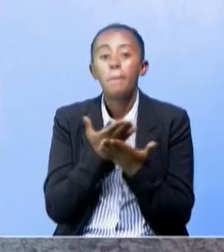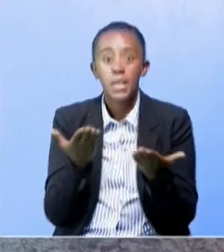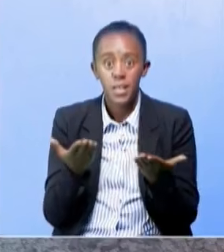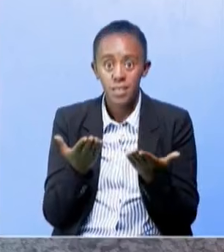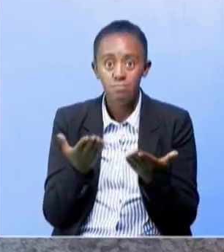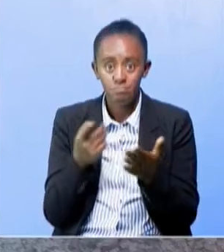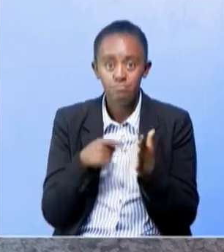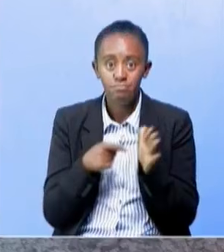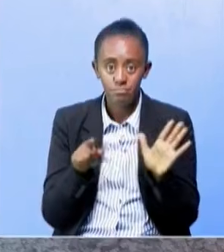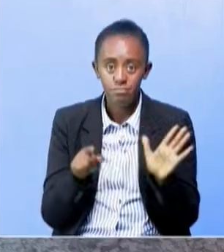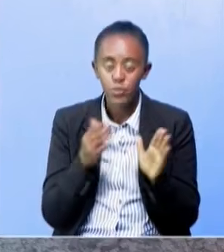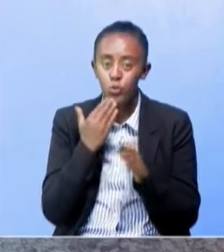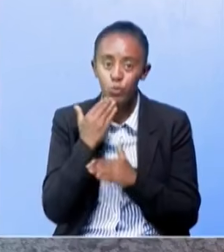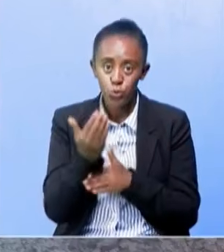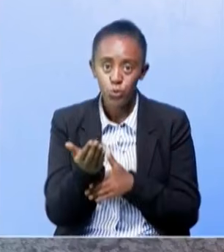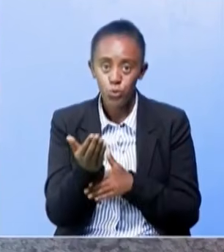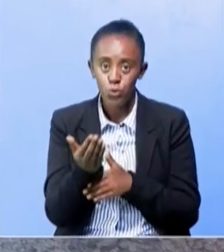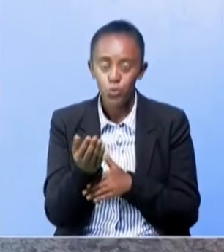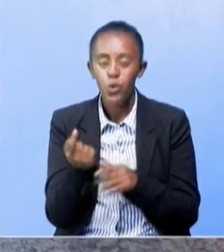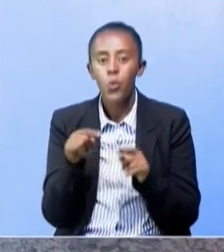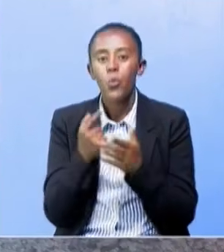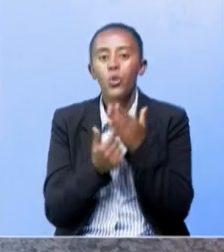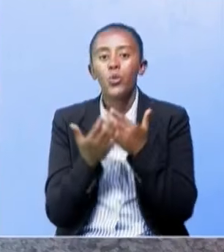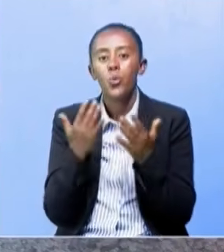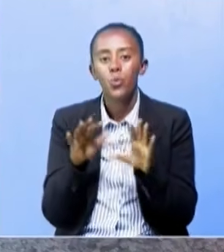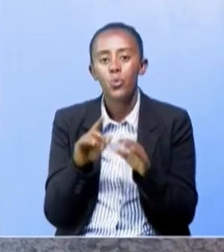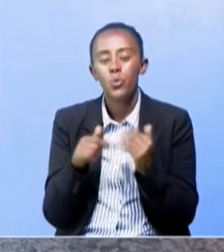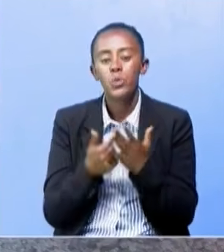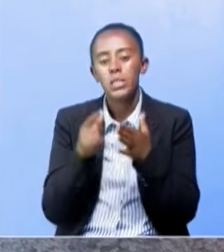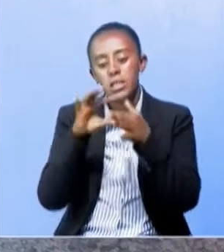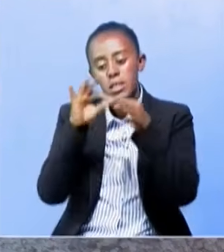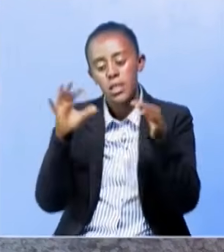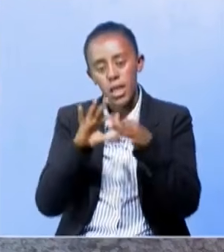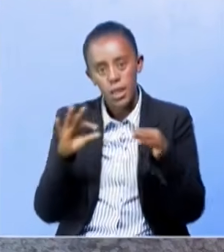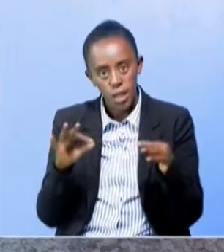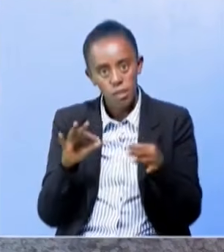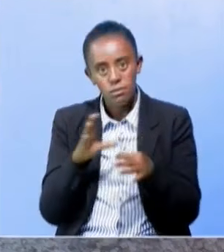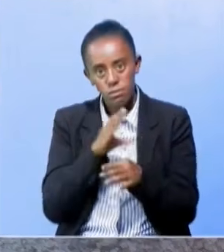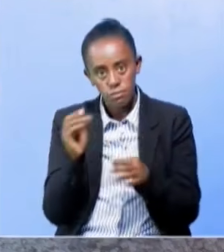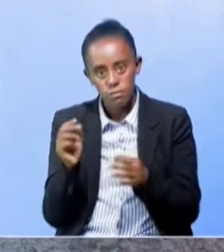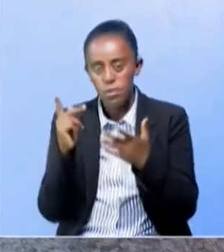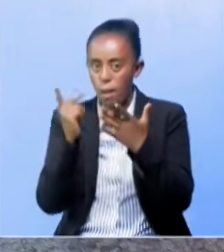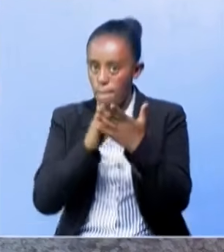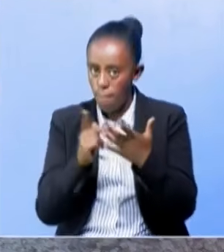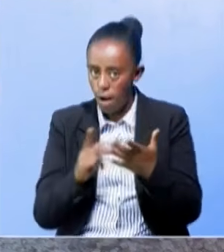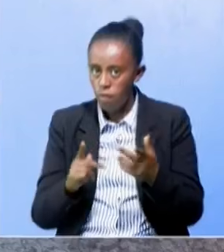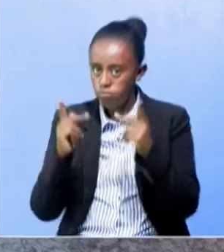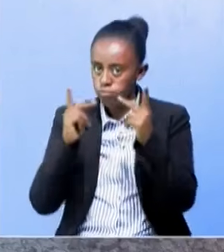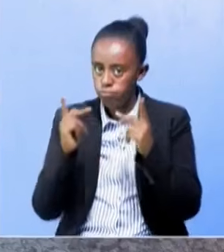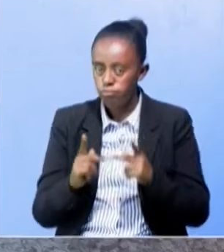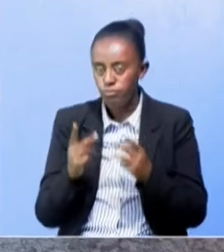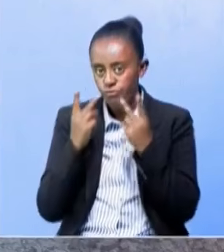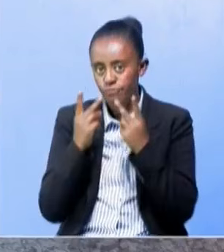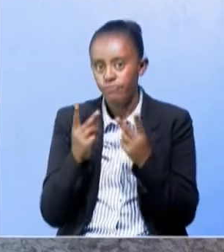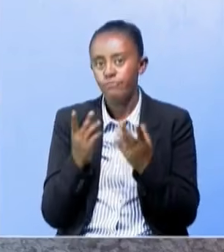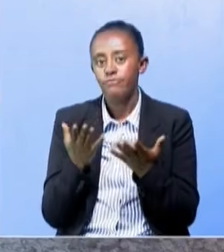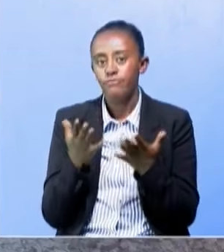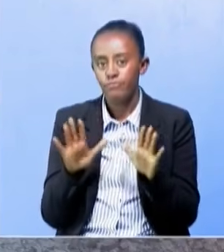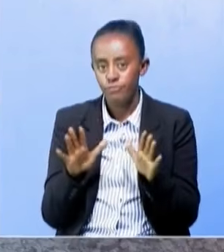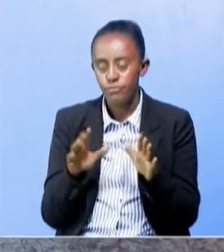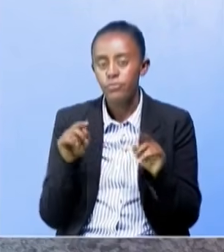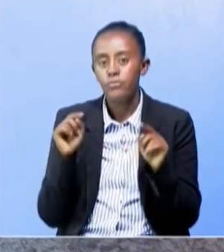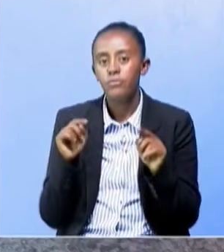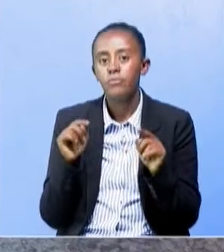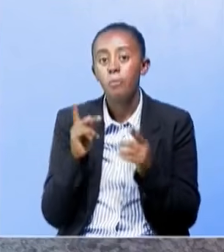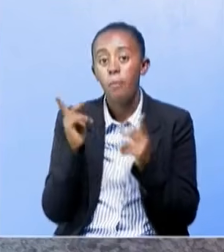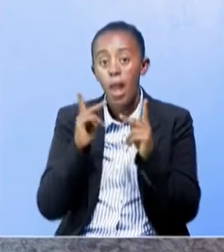clear? Good. We talked about that in the sentence level and in paragraph level. Here,